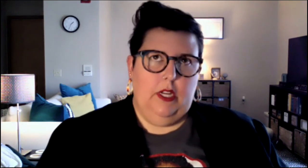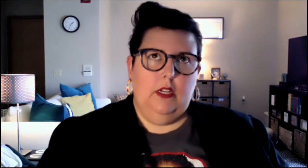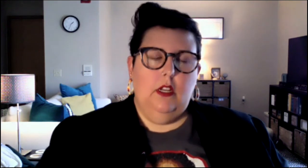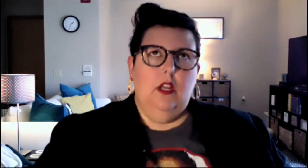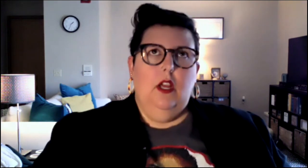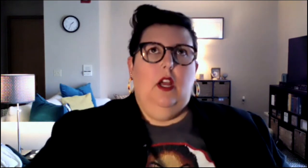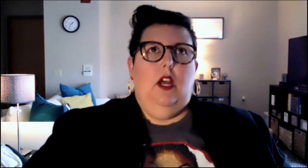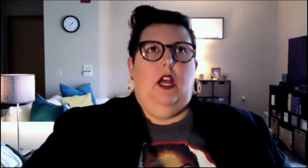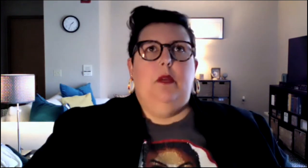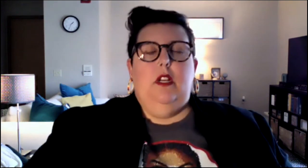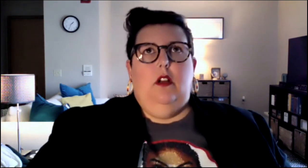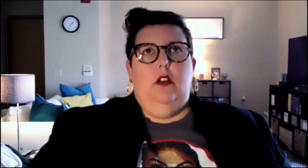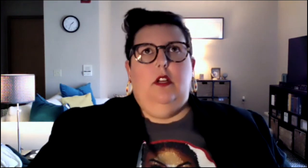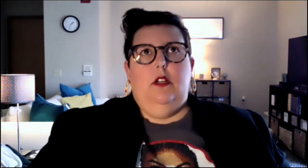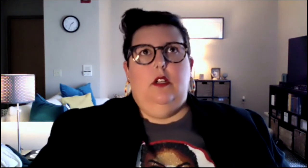it in.